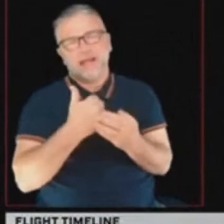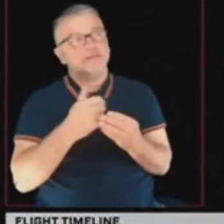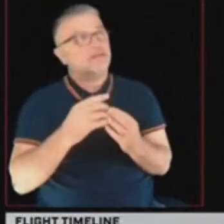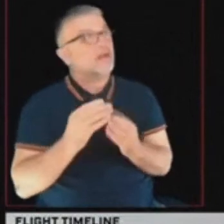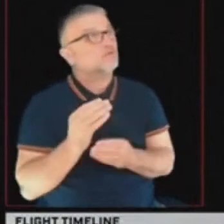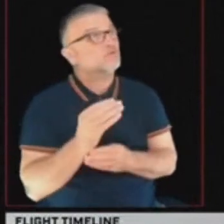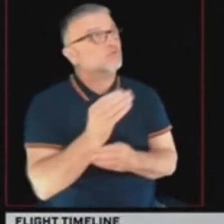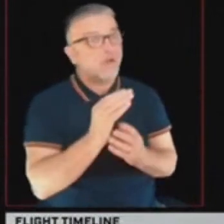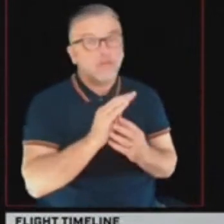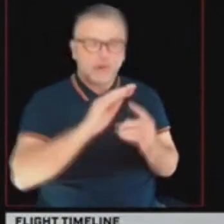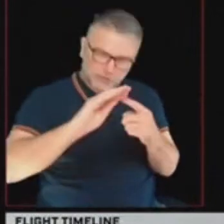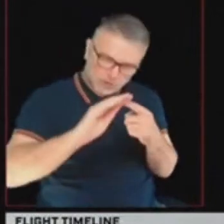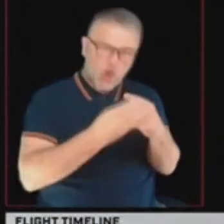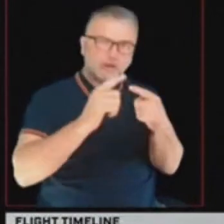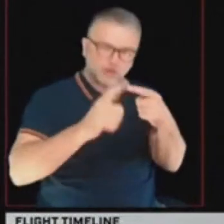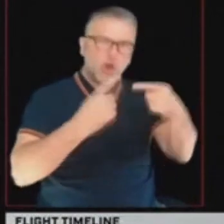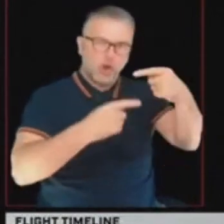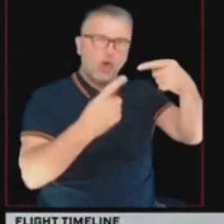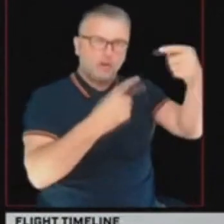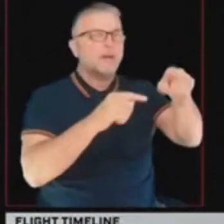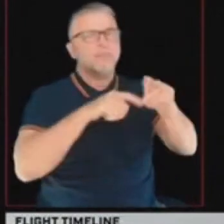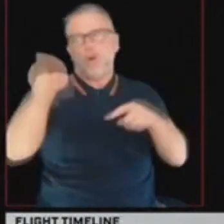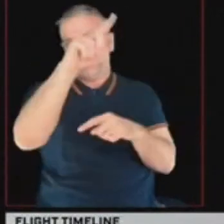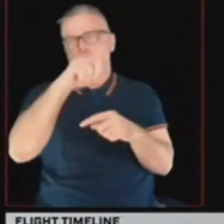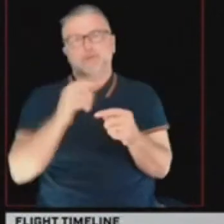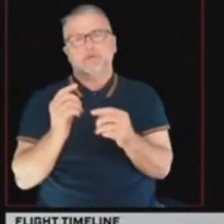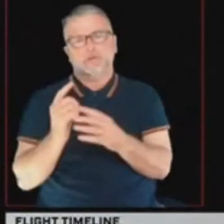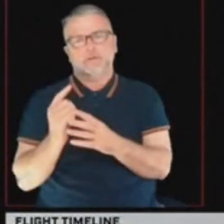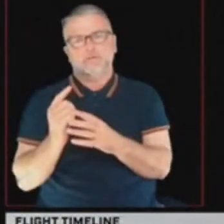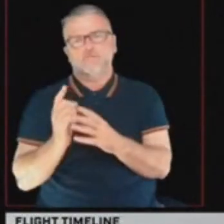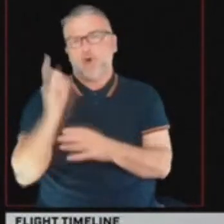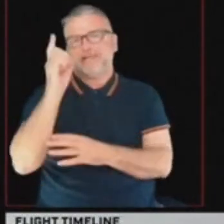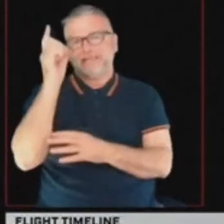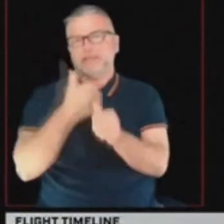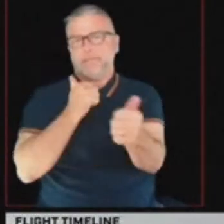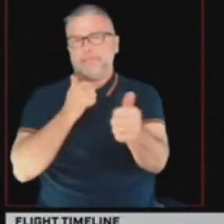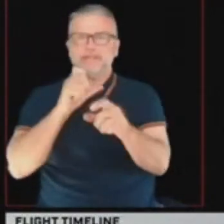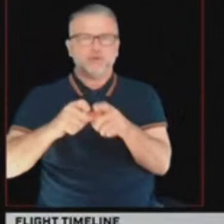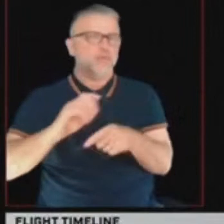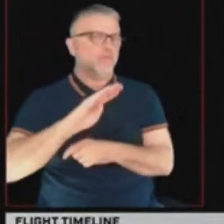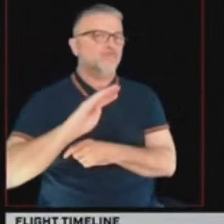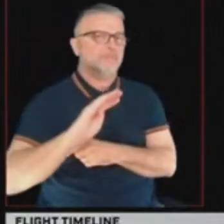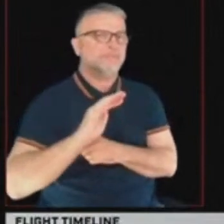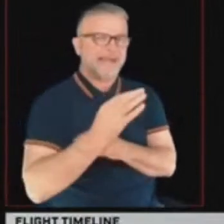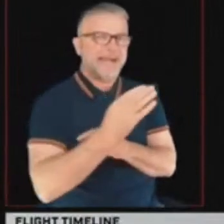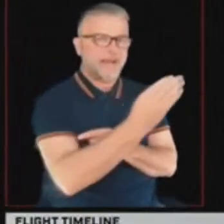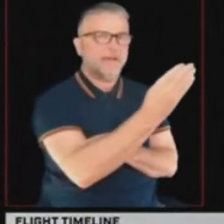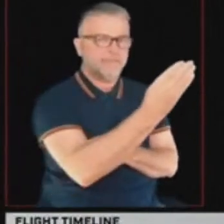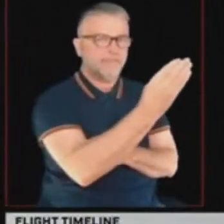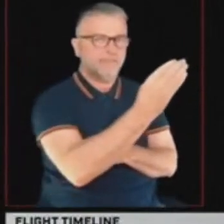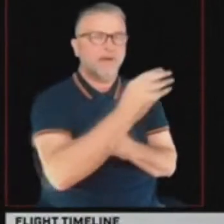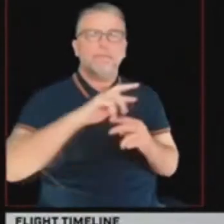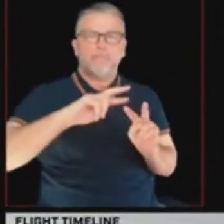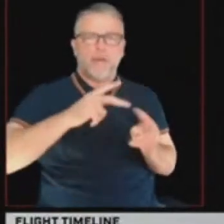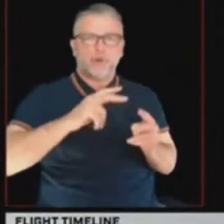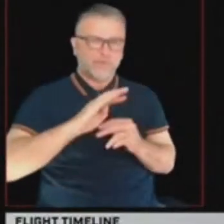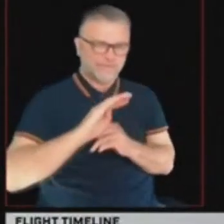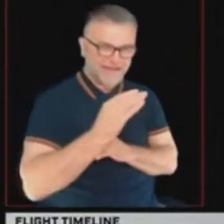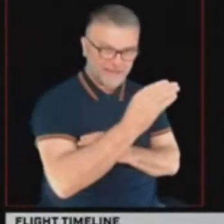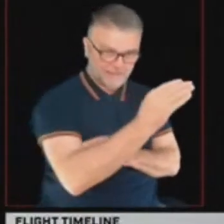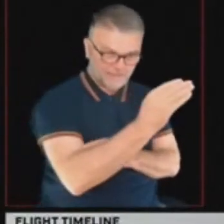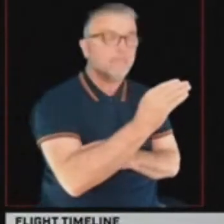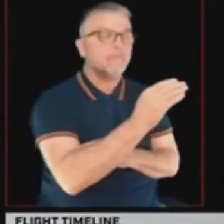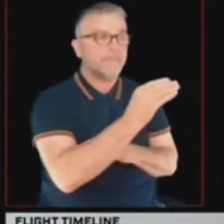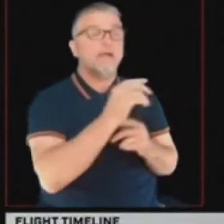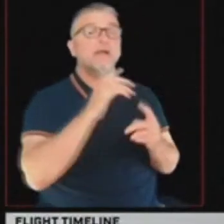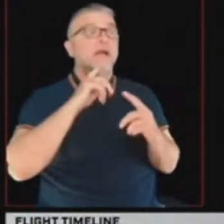procedure that most rocket companies execute. Once we've finished our coast, we will do a second